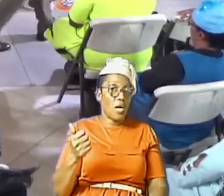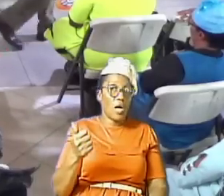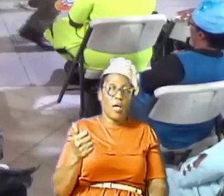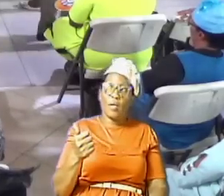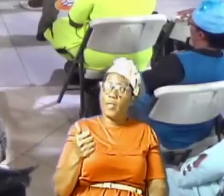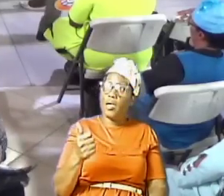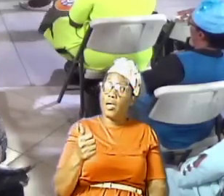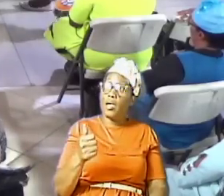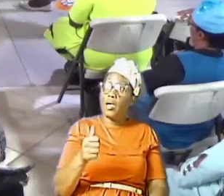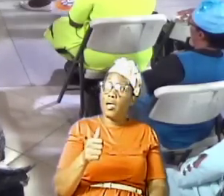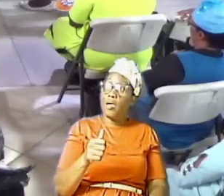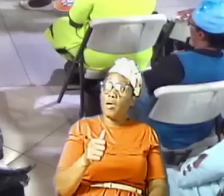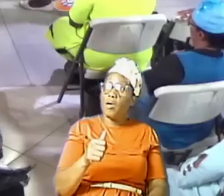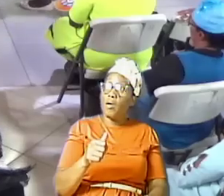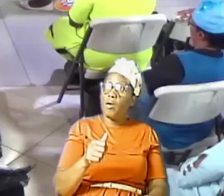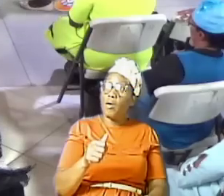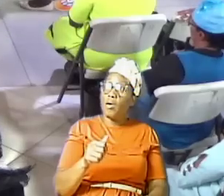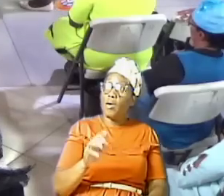pray,